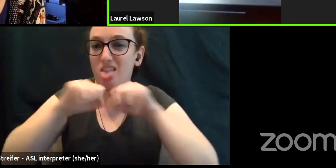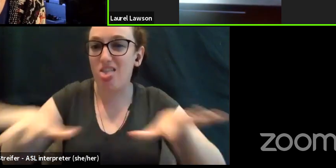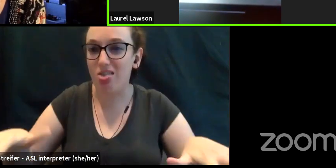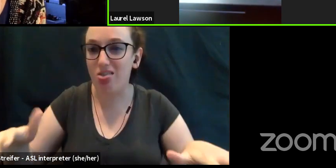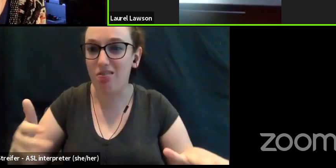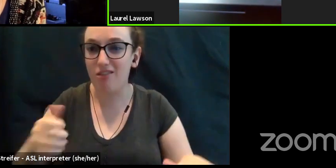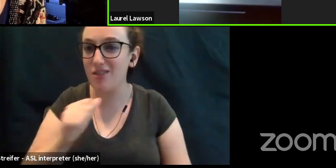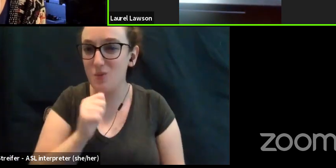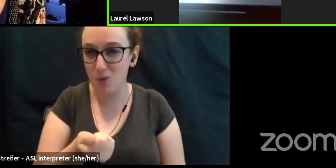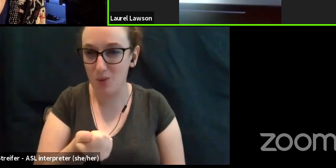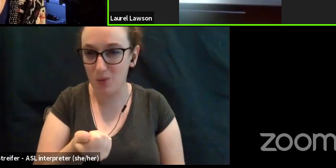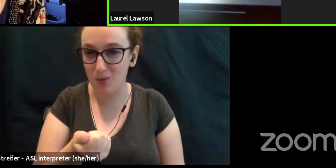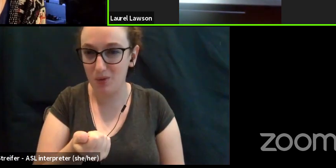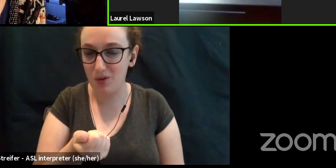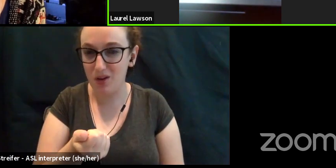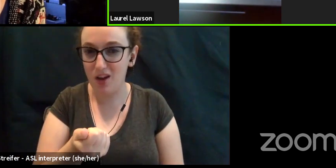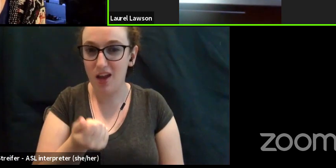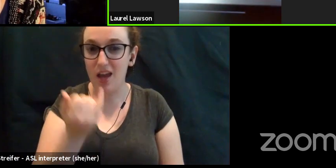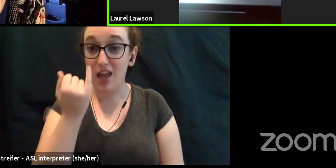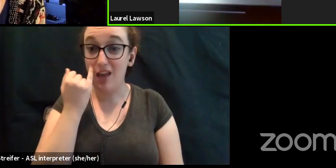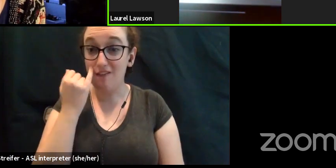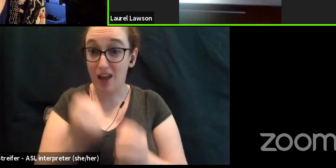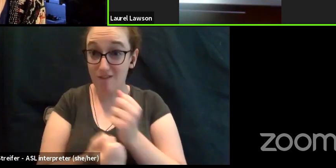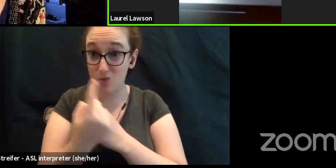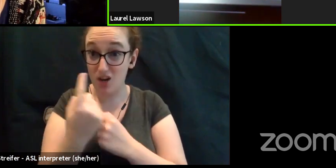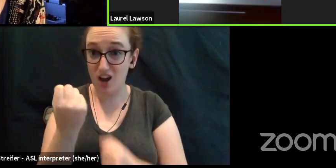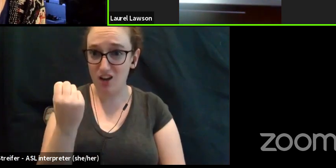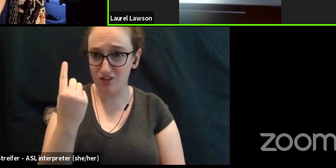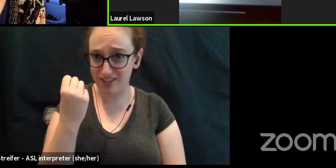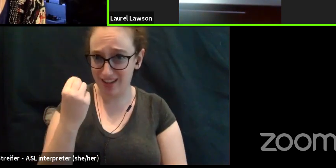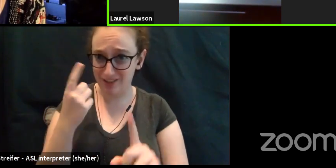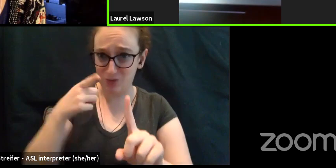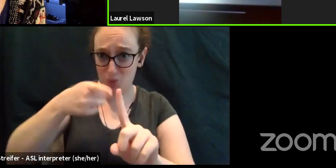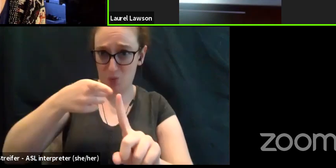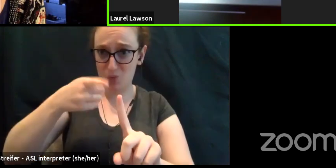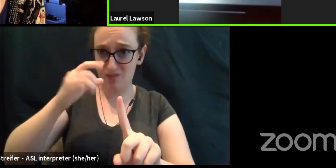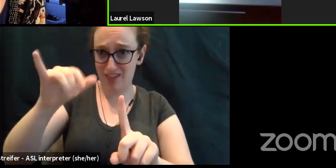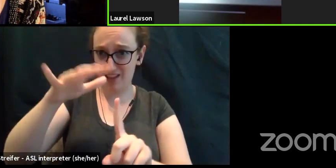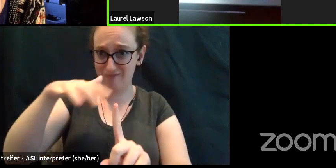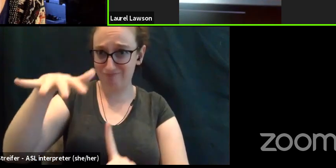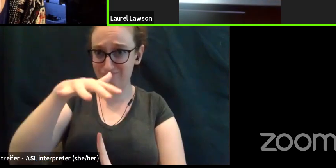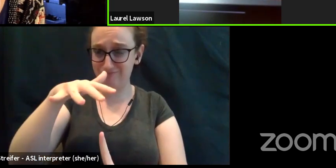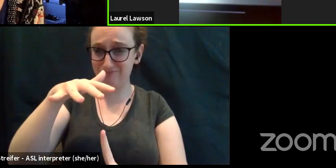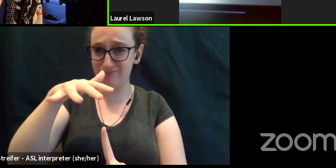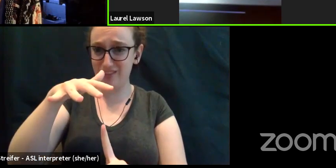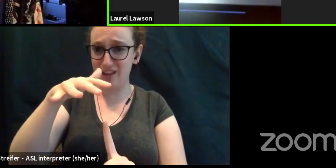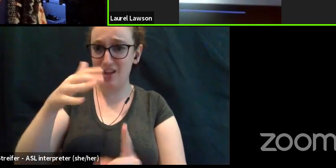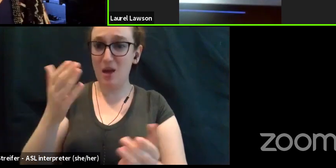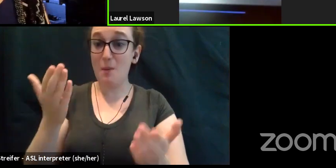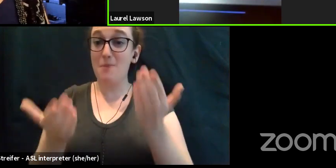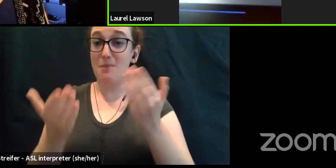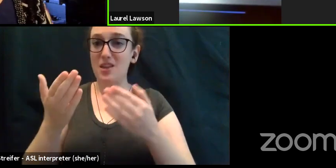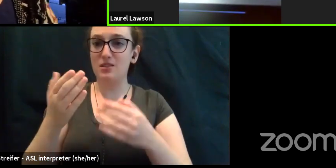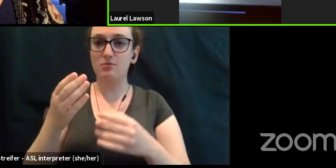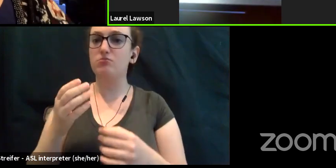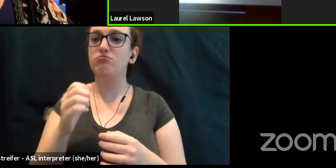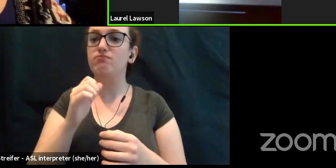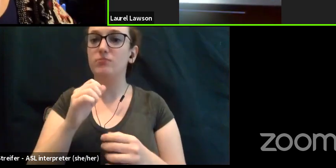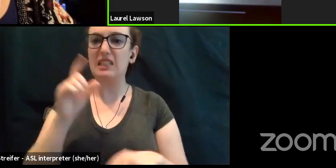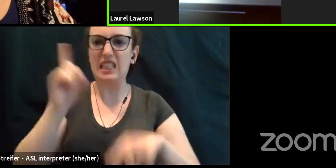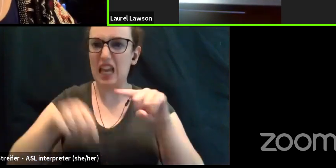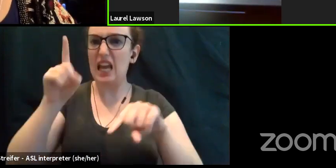If everyone understands what the goal is, you know, maybe that prohibition isn't